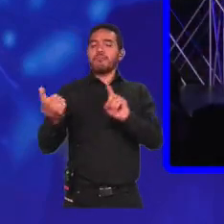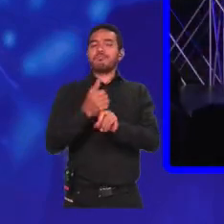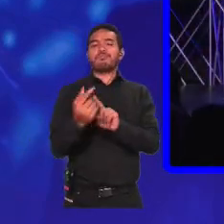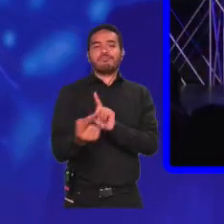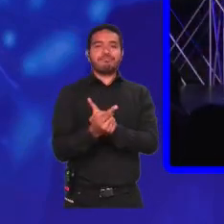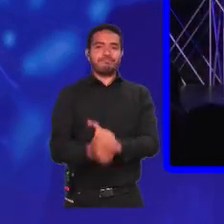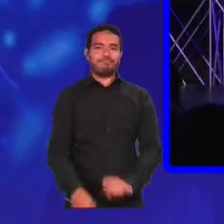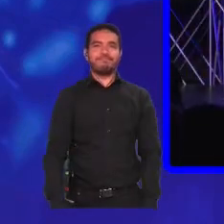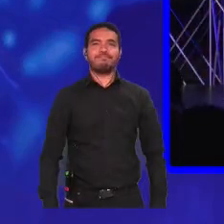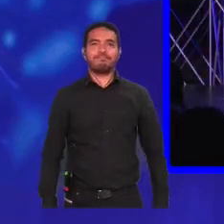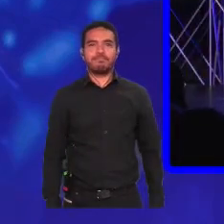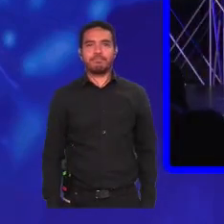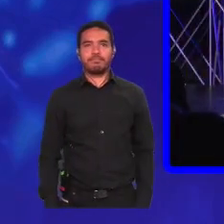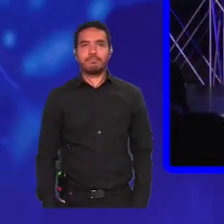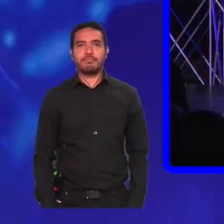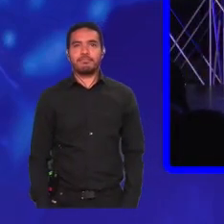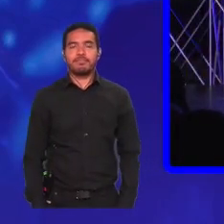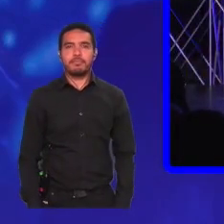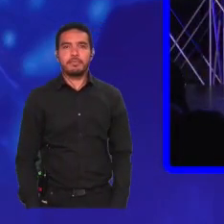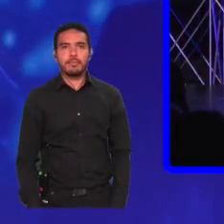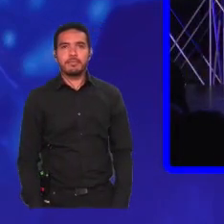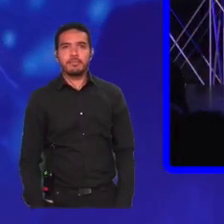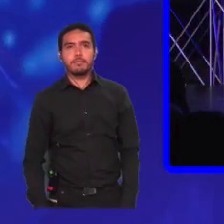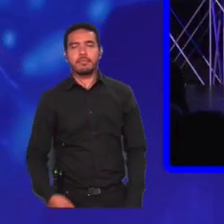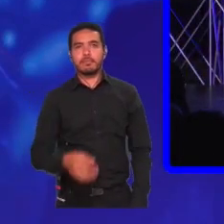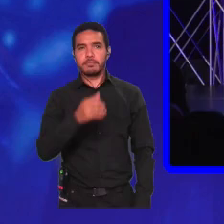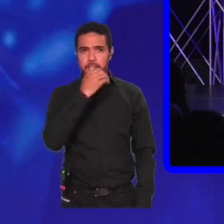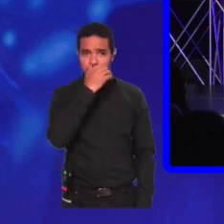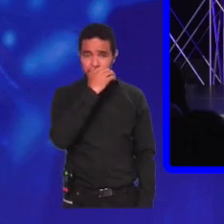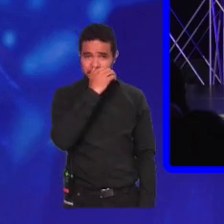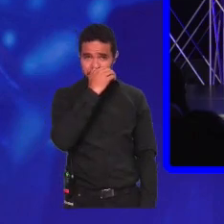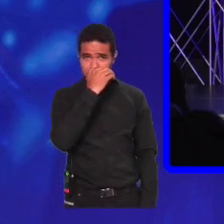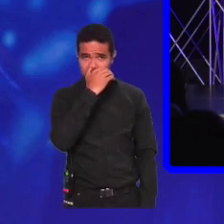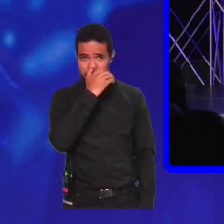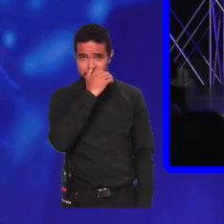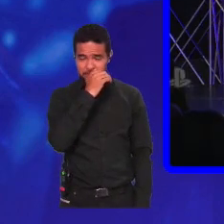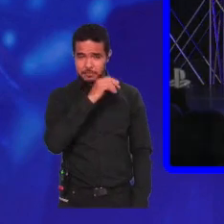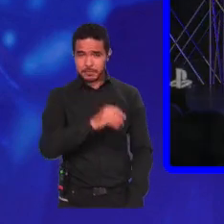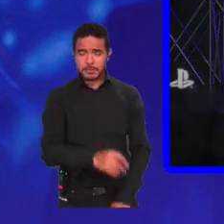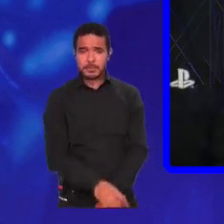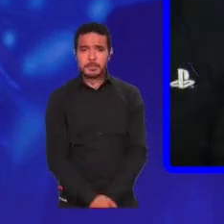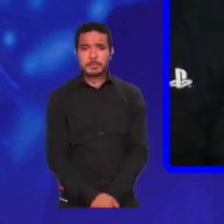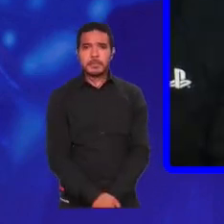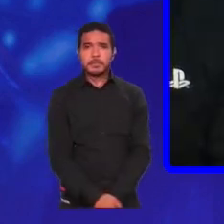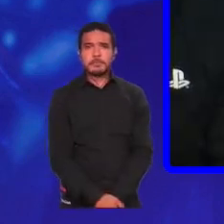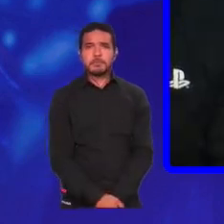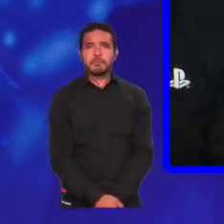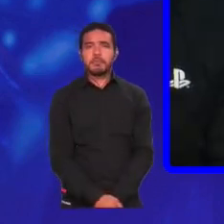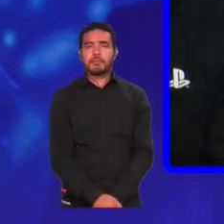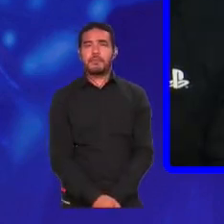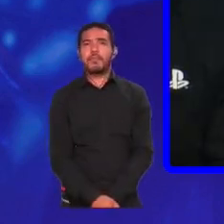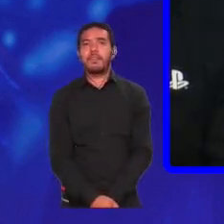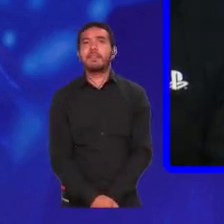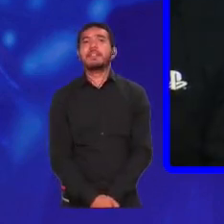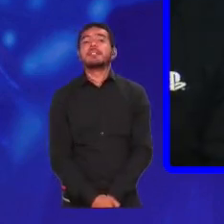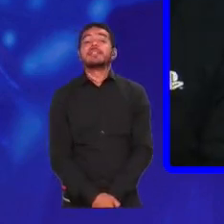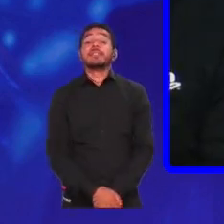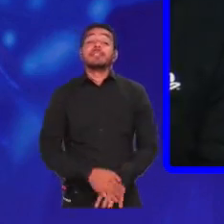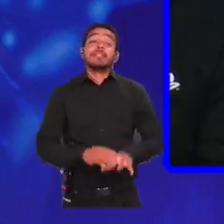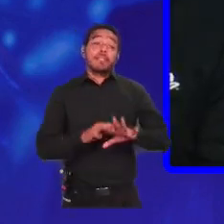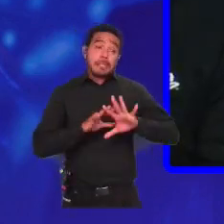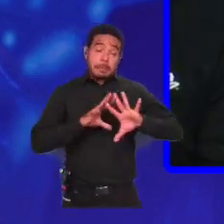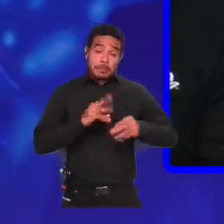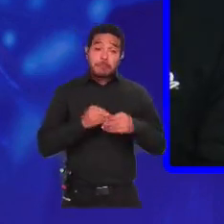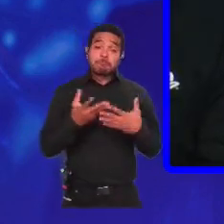Yeah, just to add to that, you know, one of the things is, it's a really small industry. As big as it is, it's